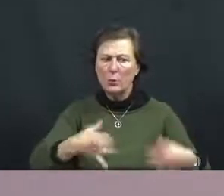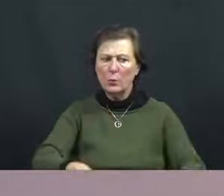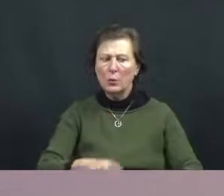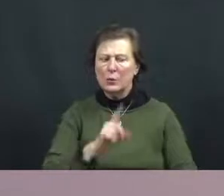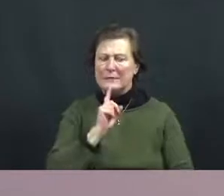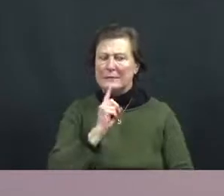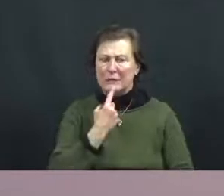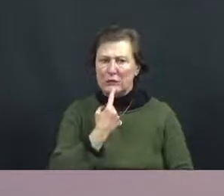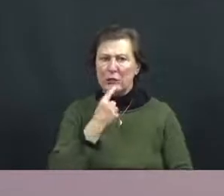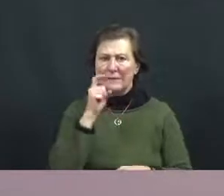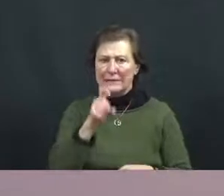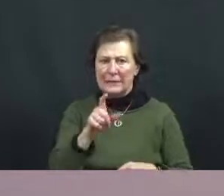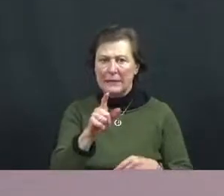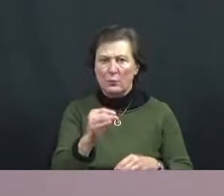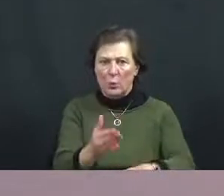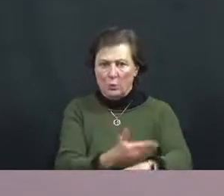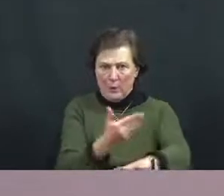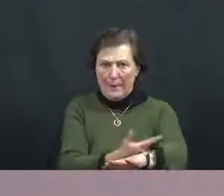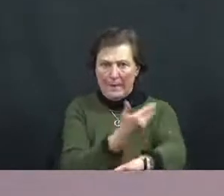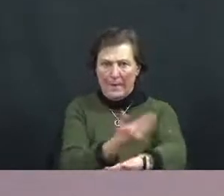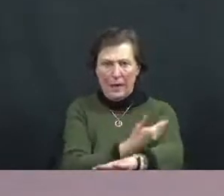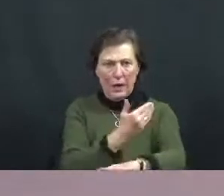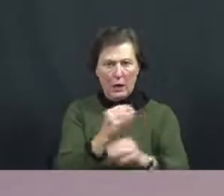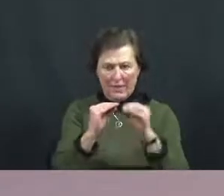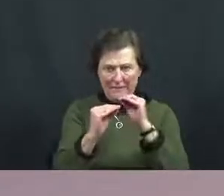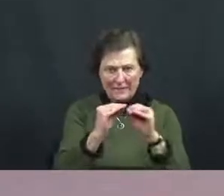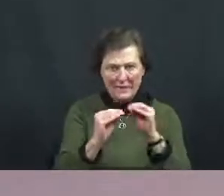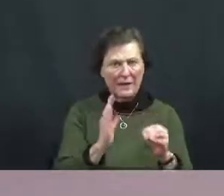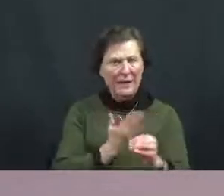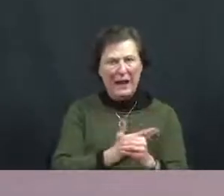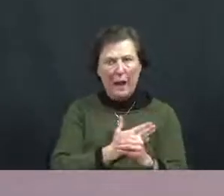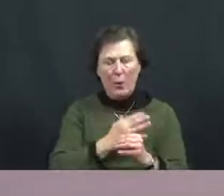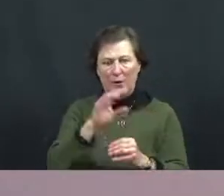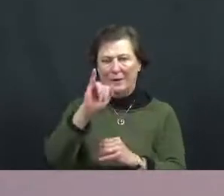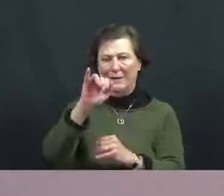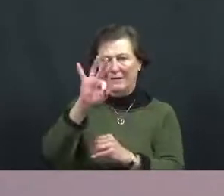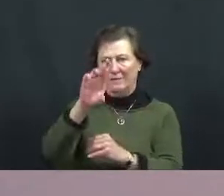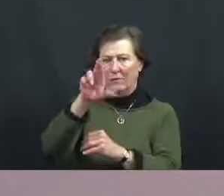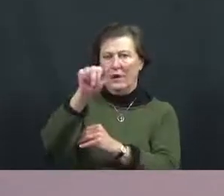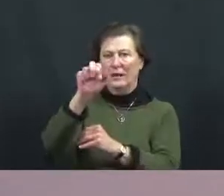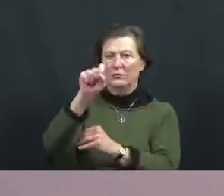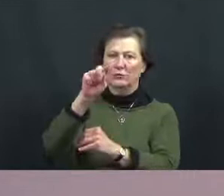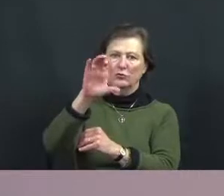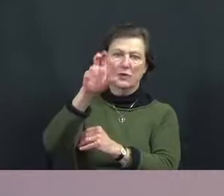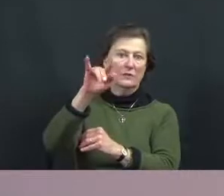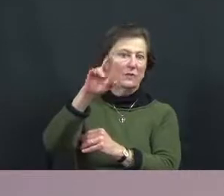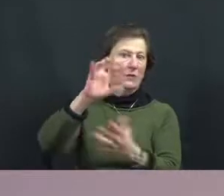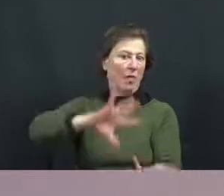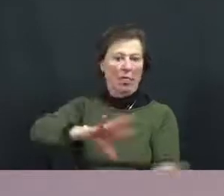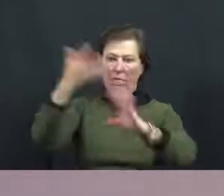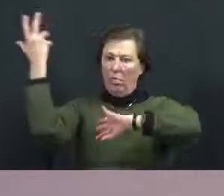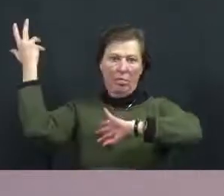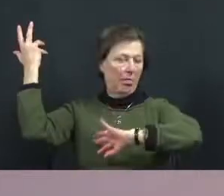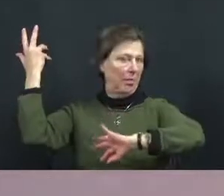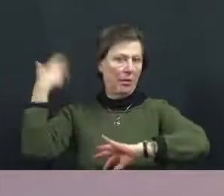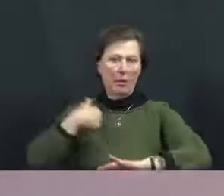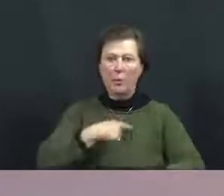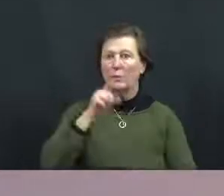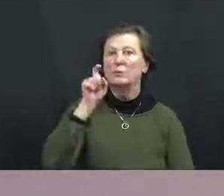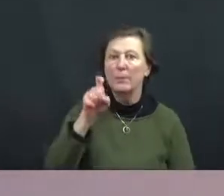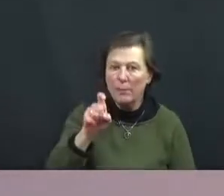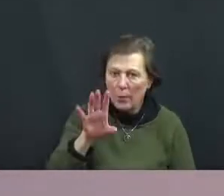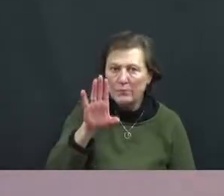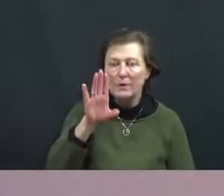of repair. Our democratic infrastructure is a shambles. In theory, we're supposed to be a democratic